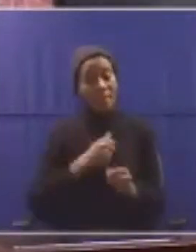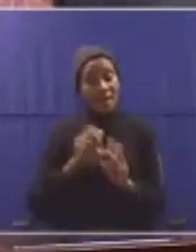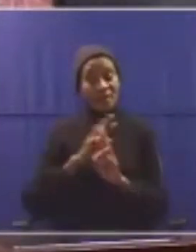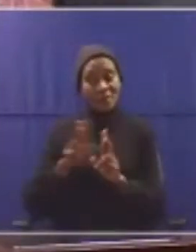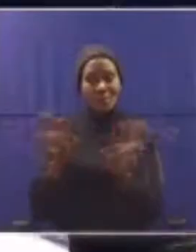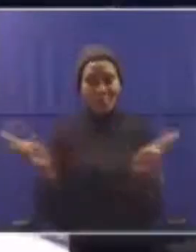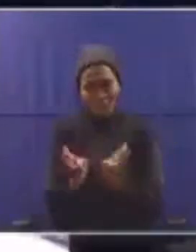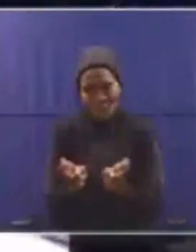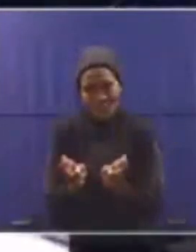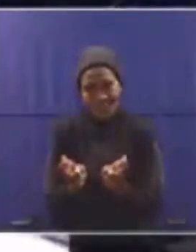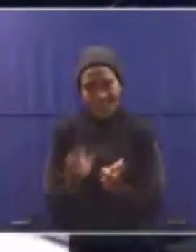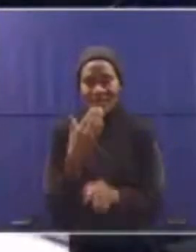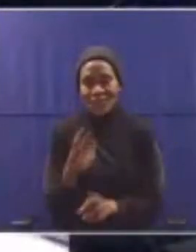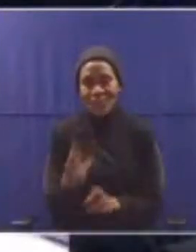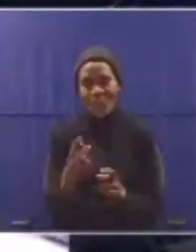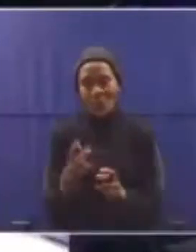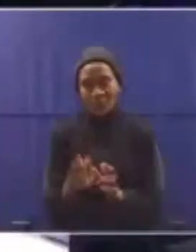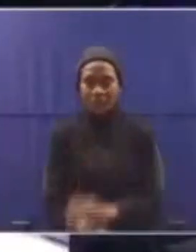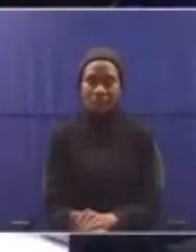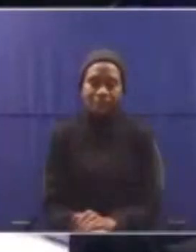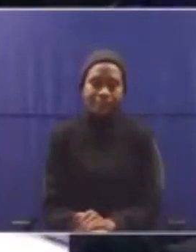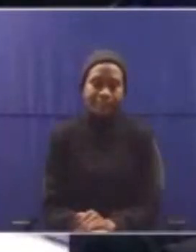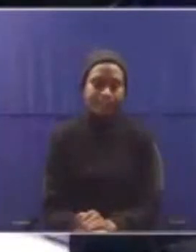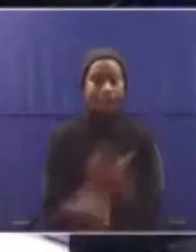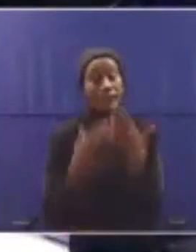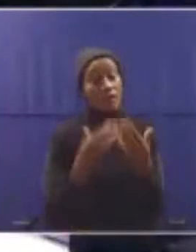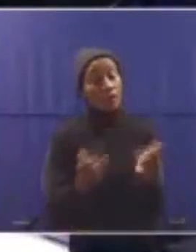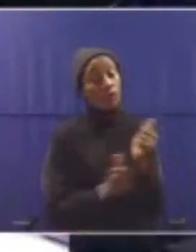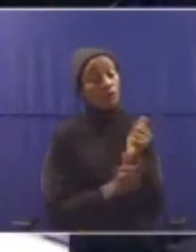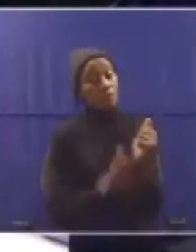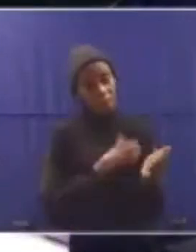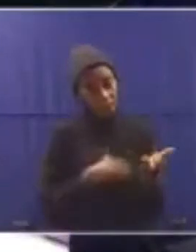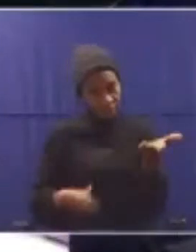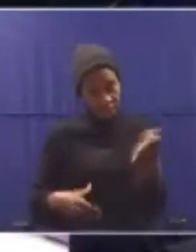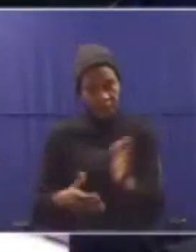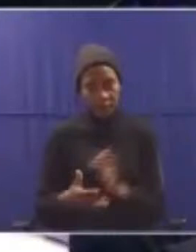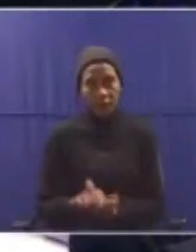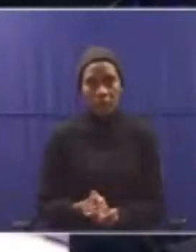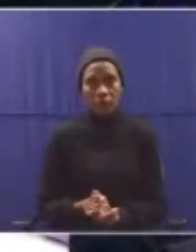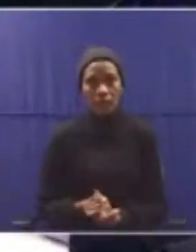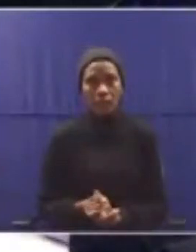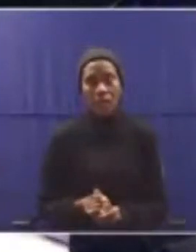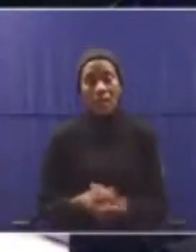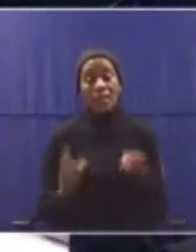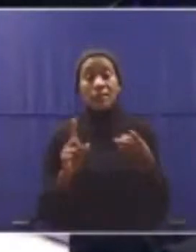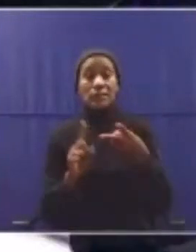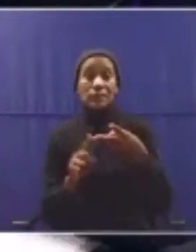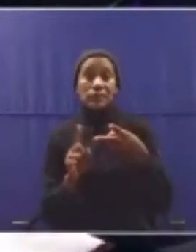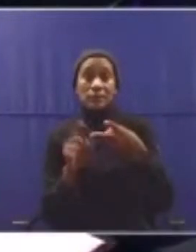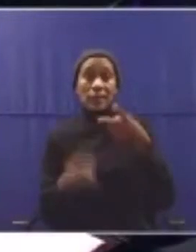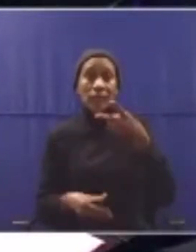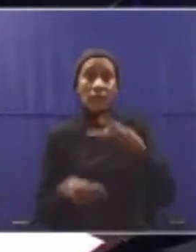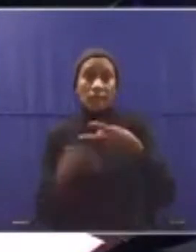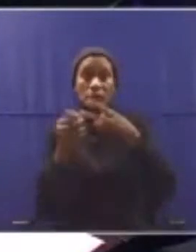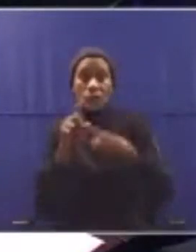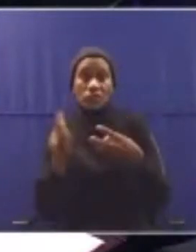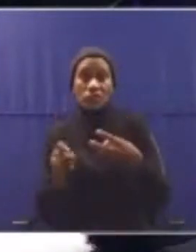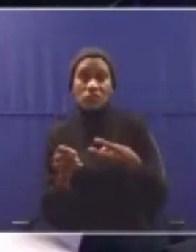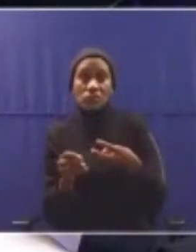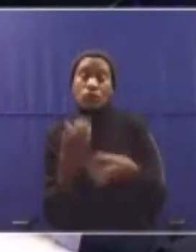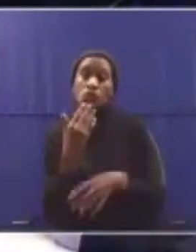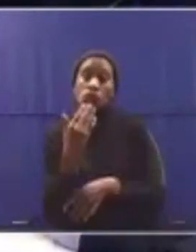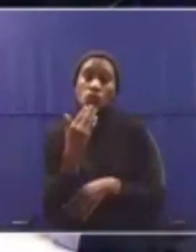version. Thank you, Deputy President. The second supplementary question will be asked by